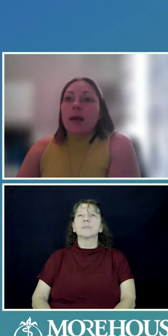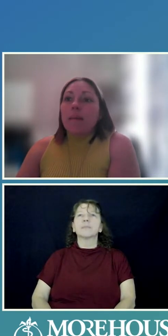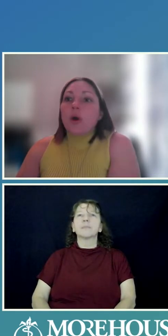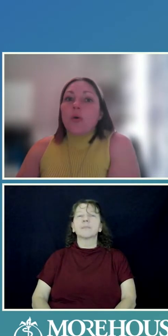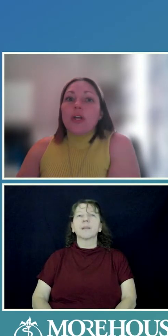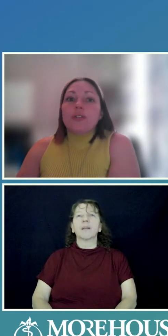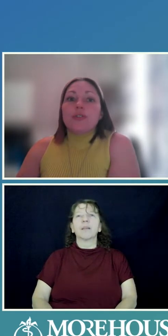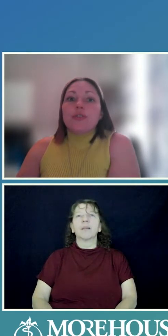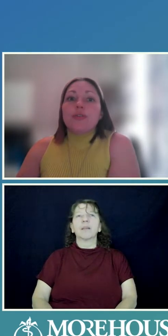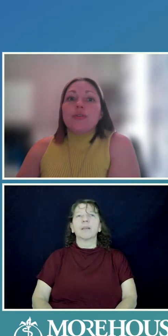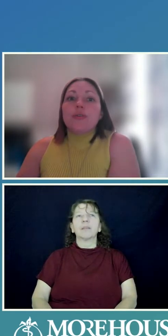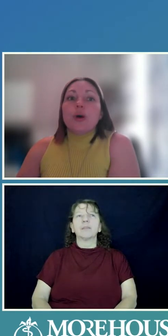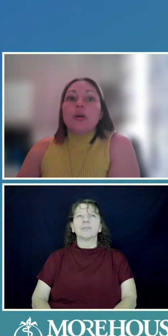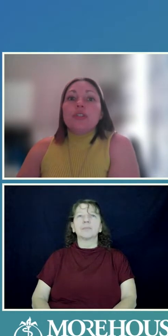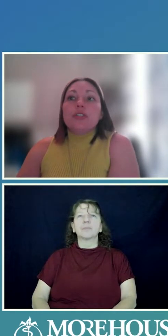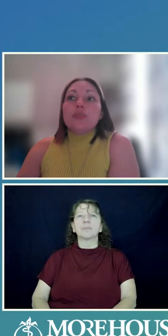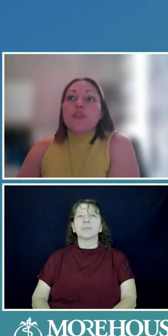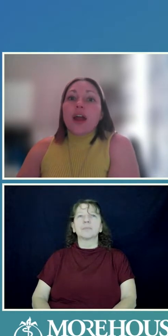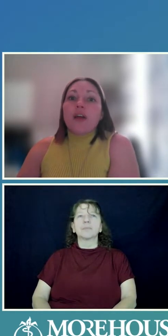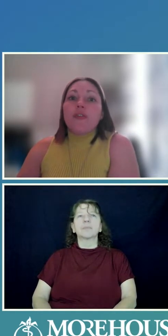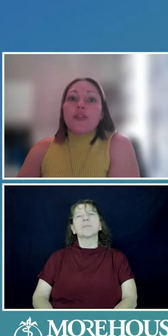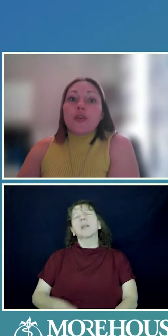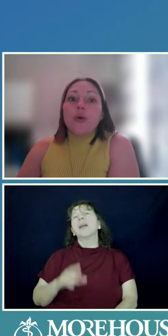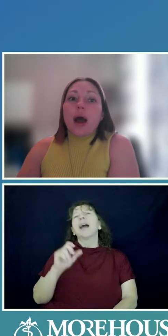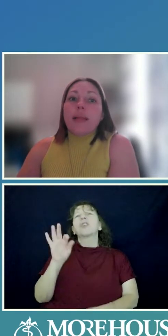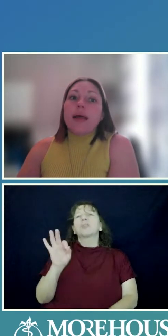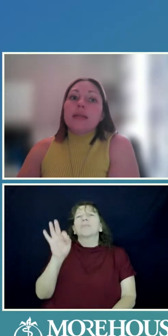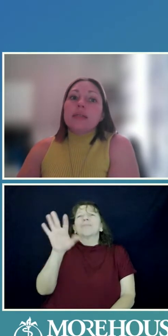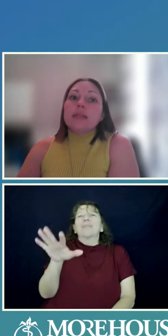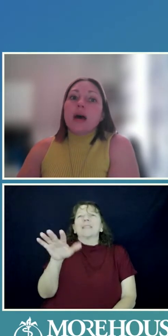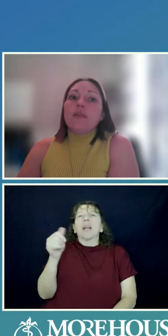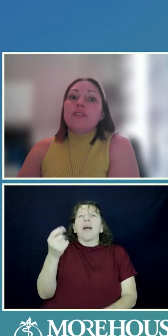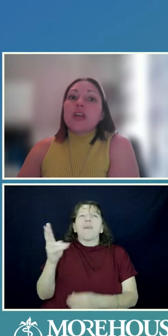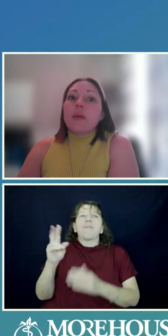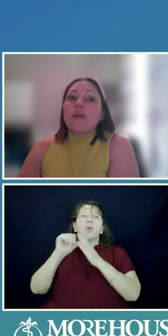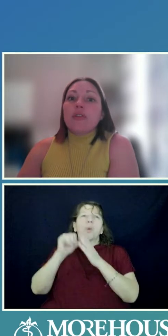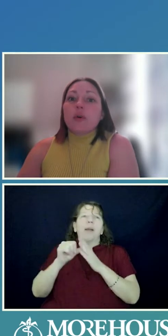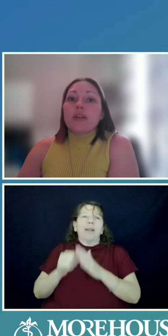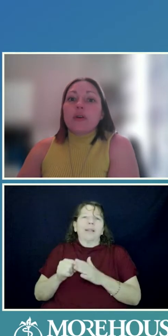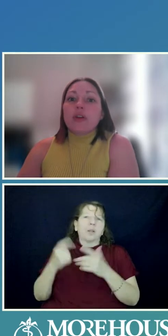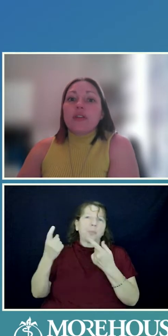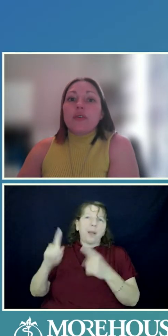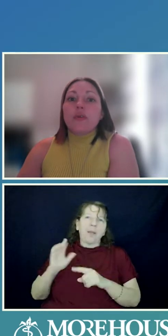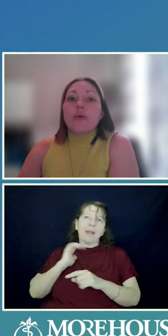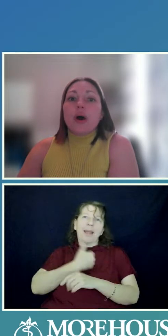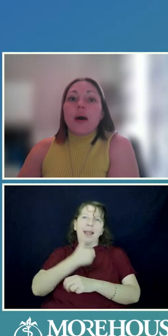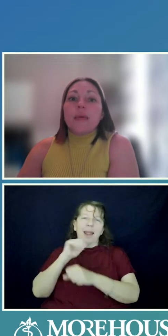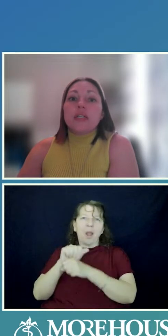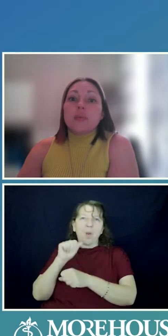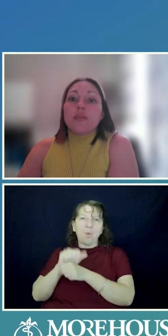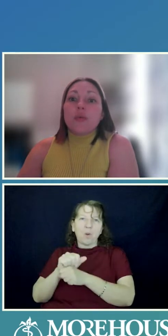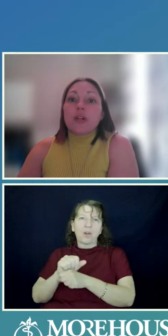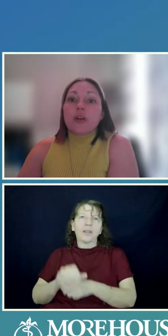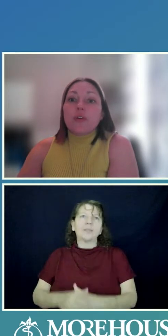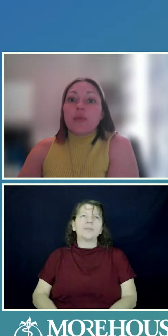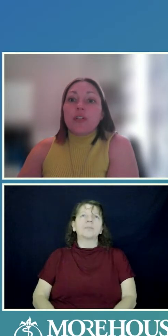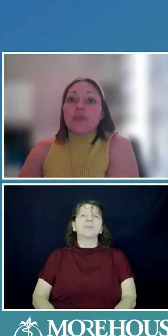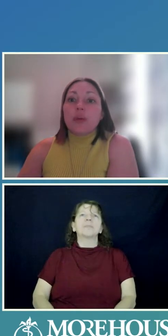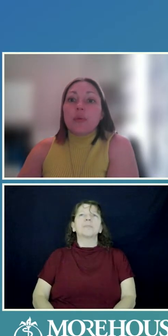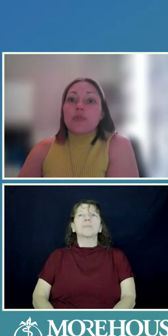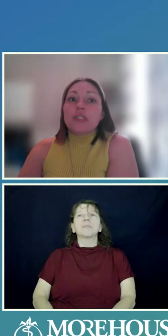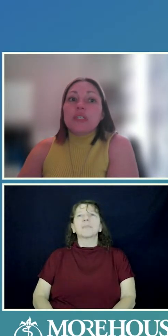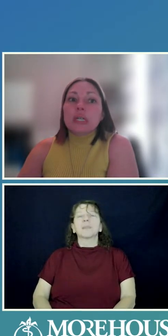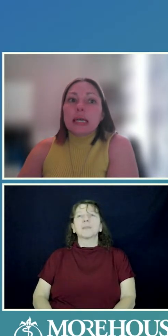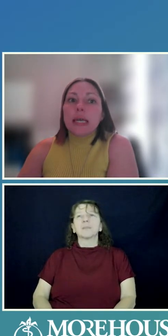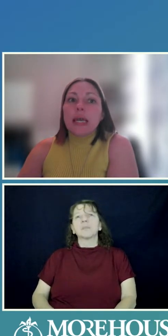I am going to just provide a few highlights of some of the work that we do and some of the work that we've been